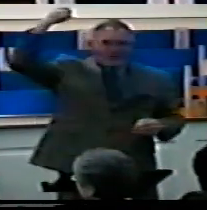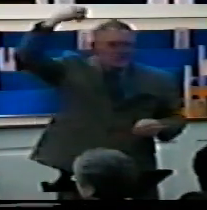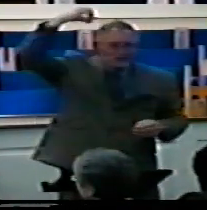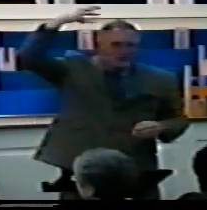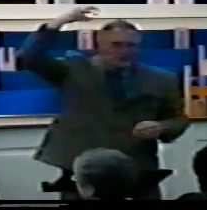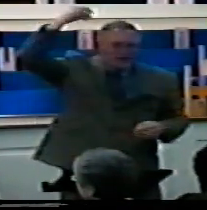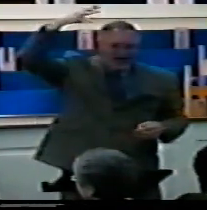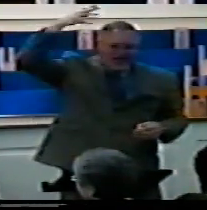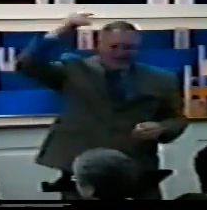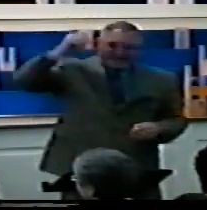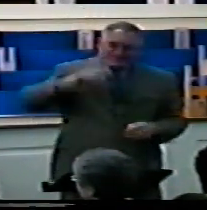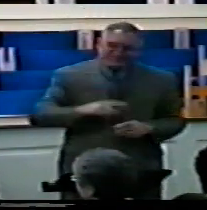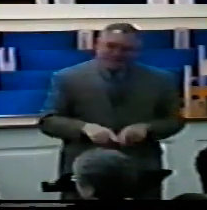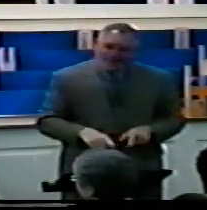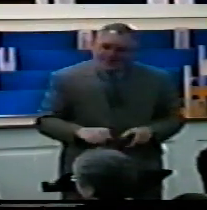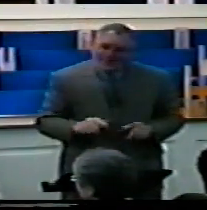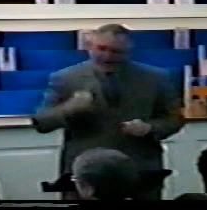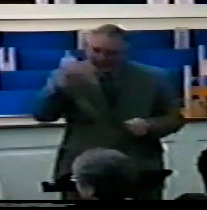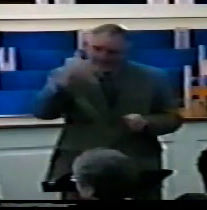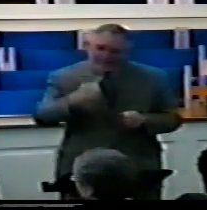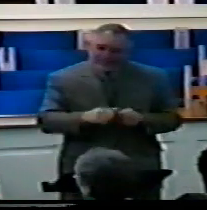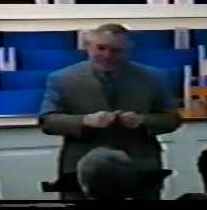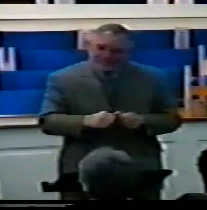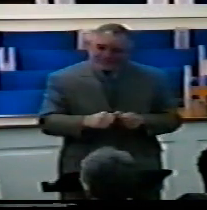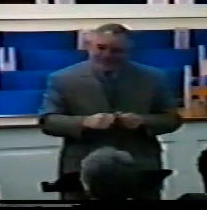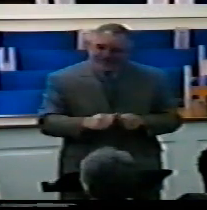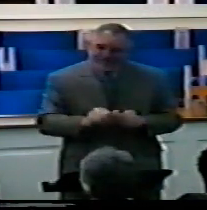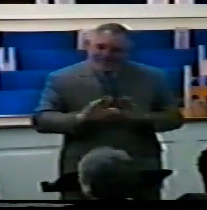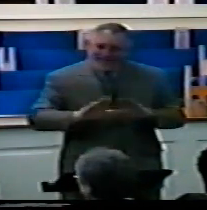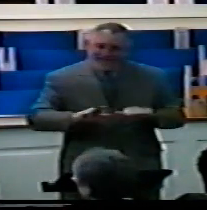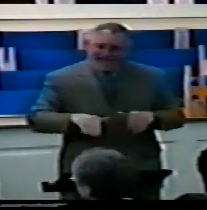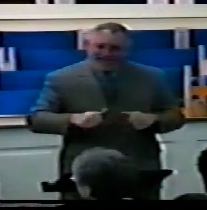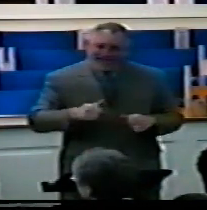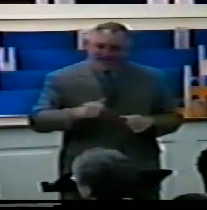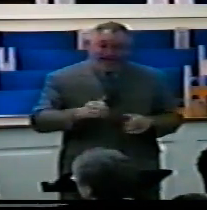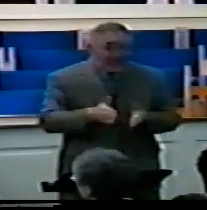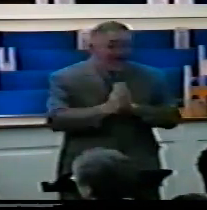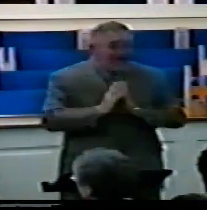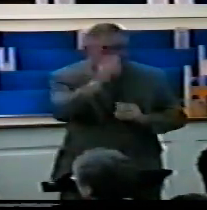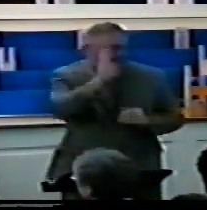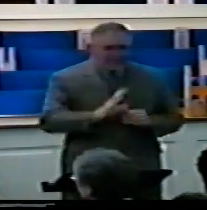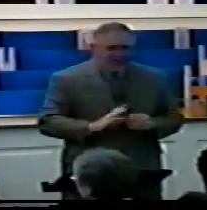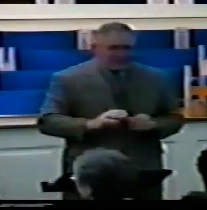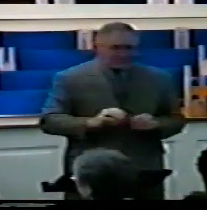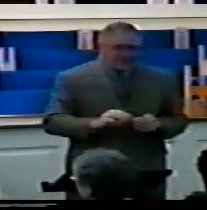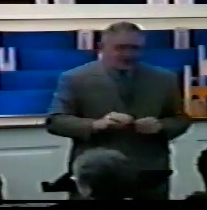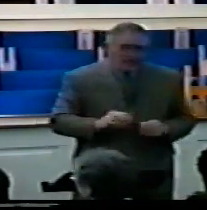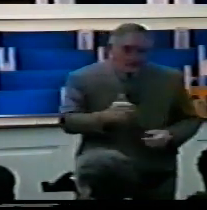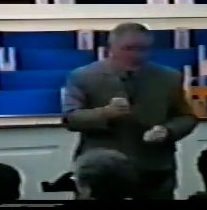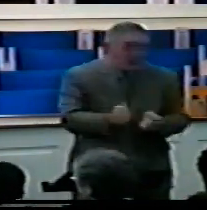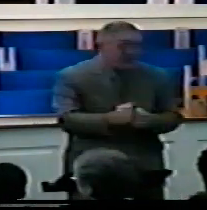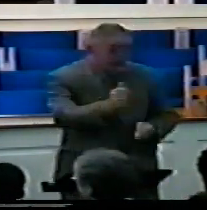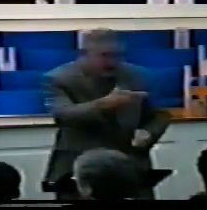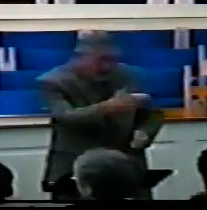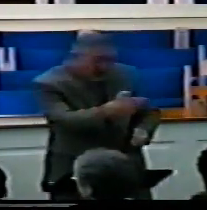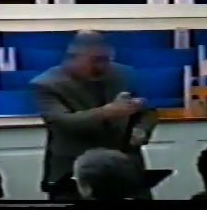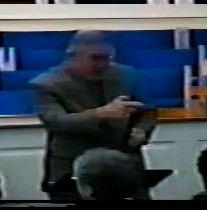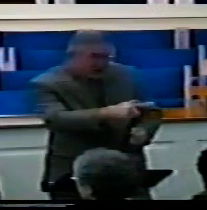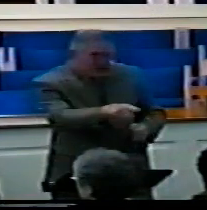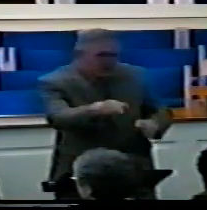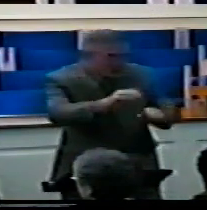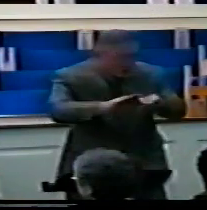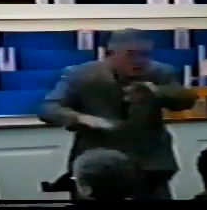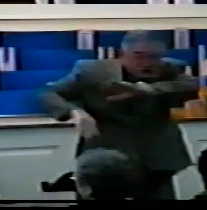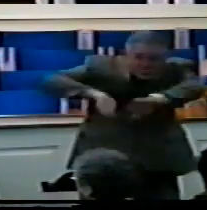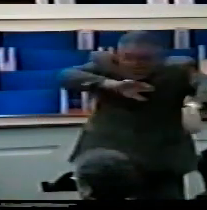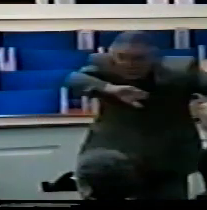in. But anyway, I remember I told him, I asked him if he could swim, and he said, no. I said, well, we're all going swimming if we can't go land. He said, well, you know, we